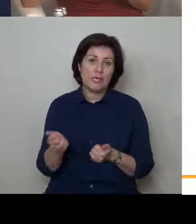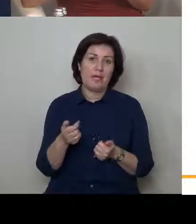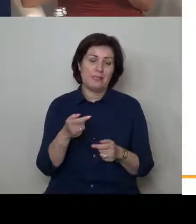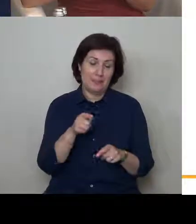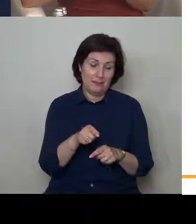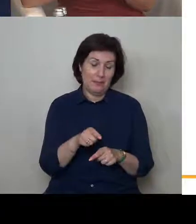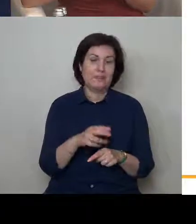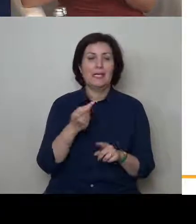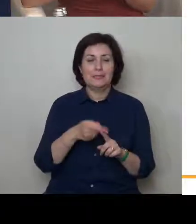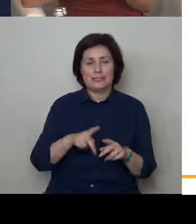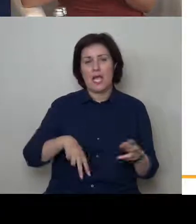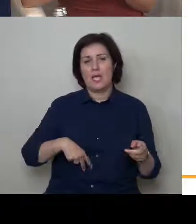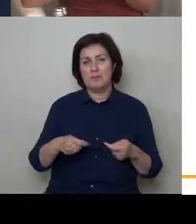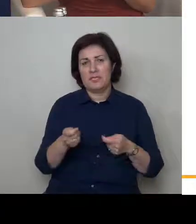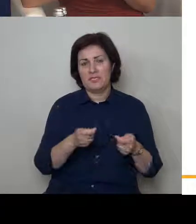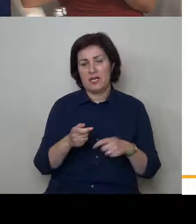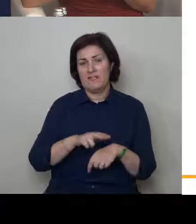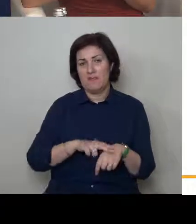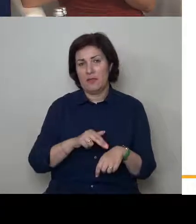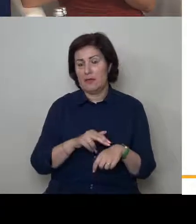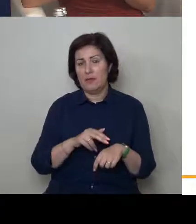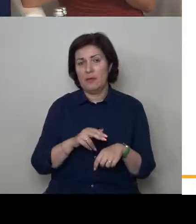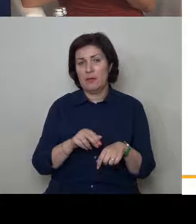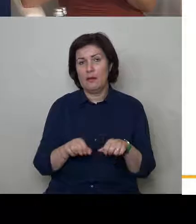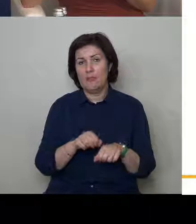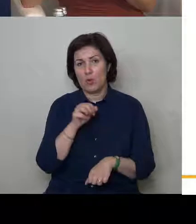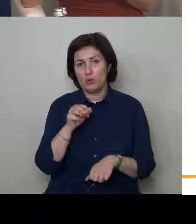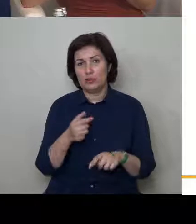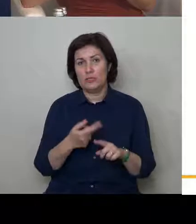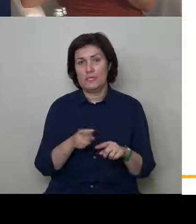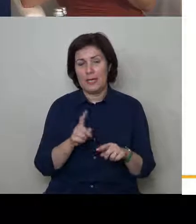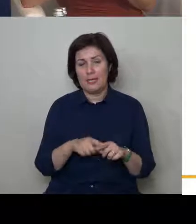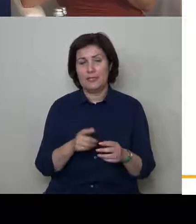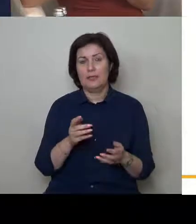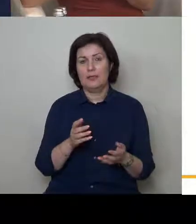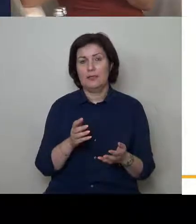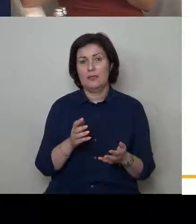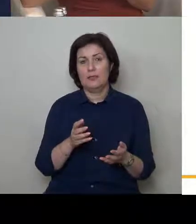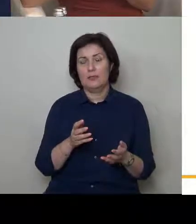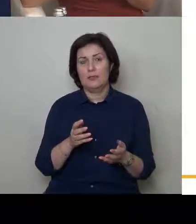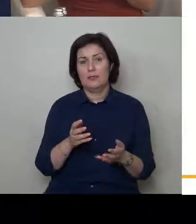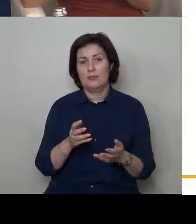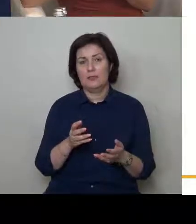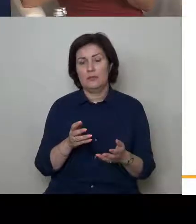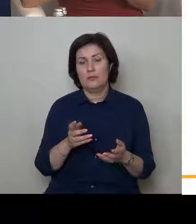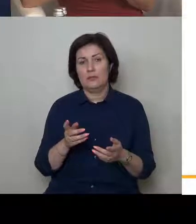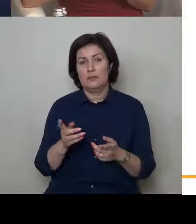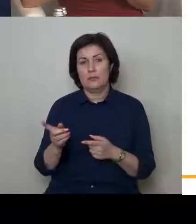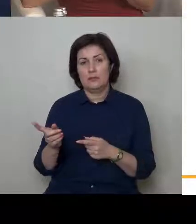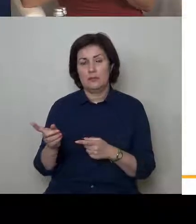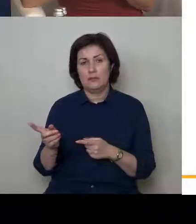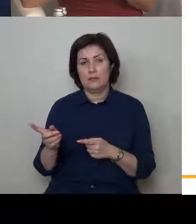a ballot one has already received. That would be an administrative offense